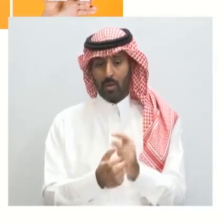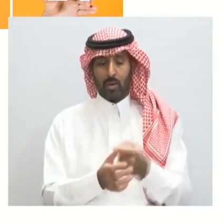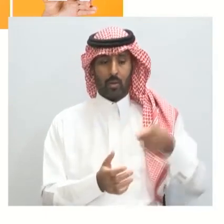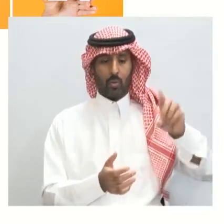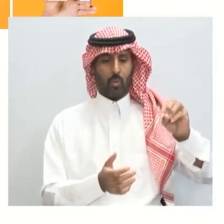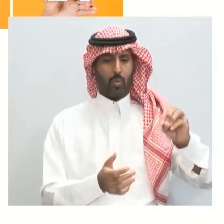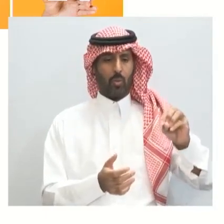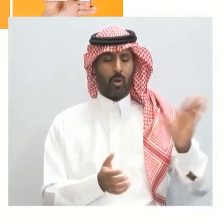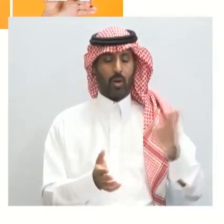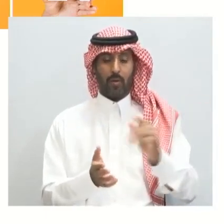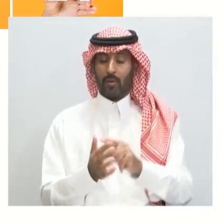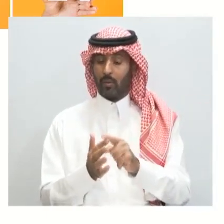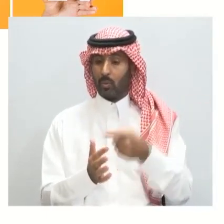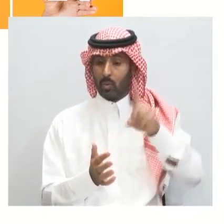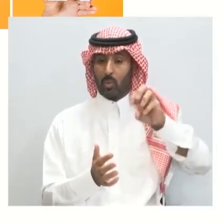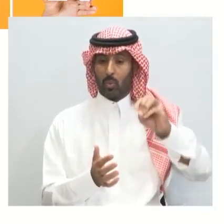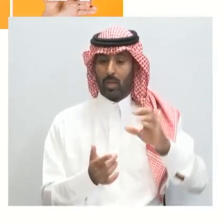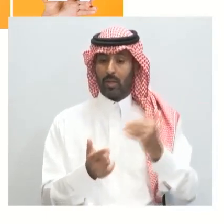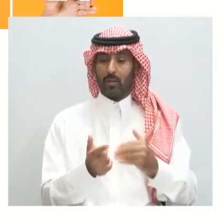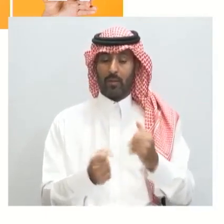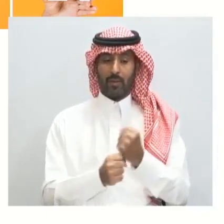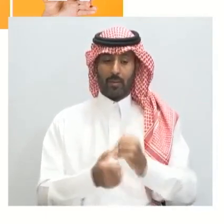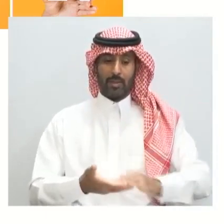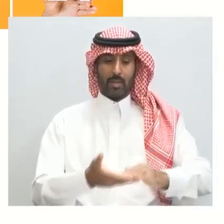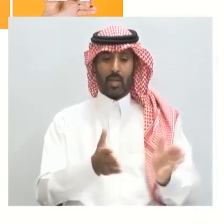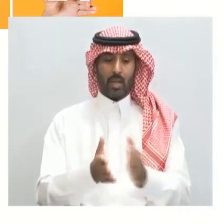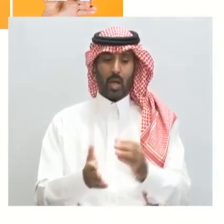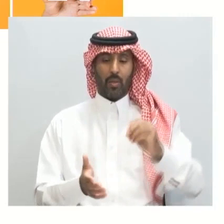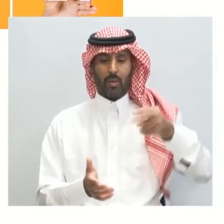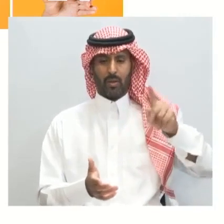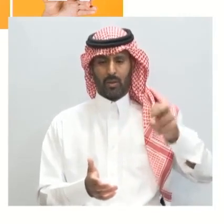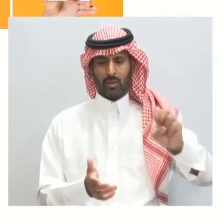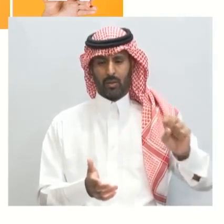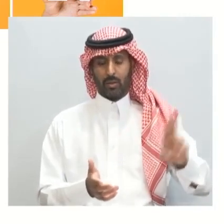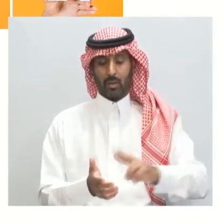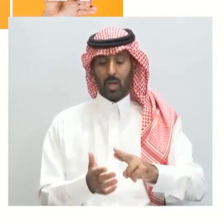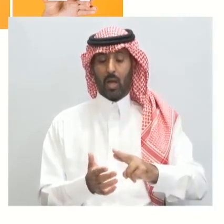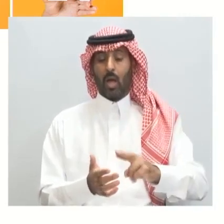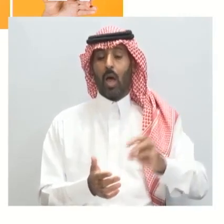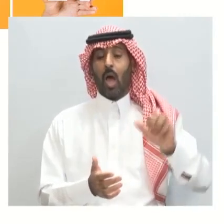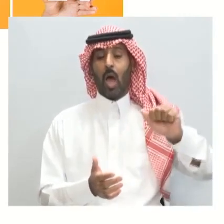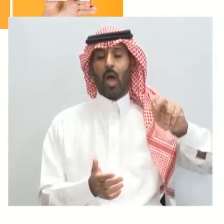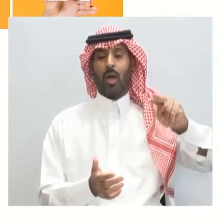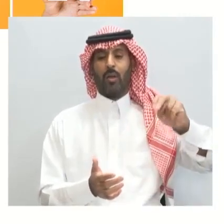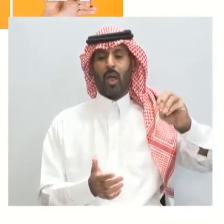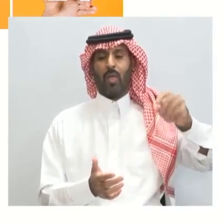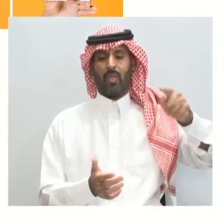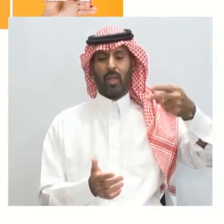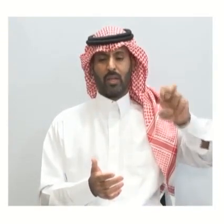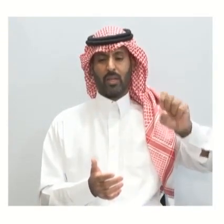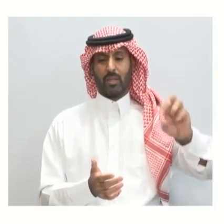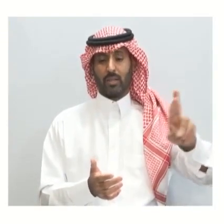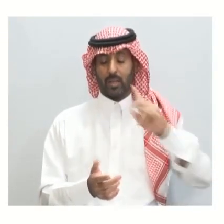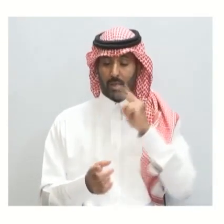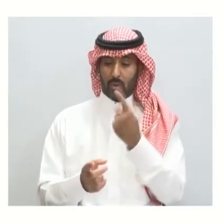the grammar, emphatic do, and also other, others, and another. Now, what we learned here in our